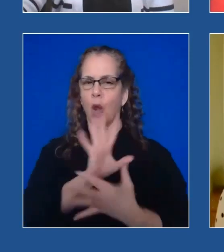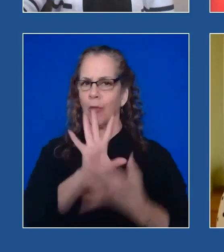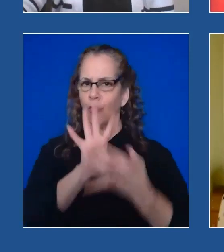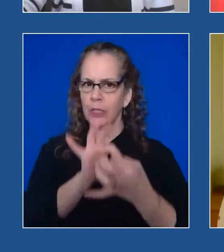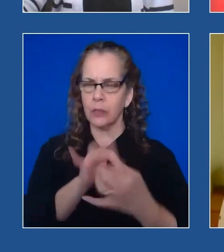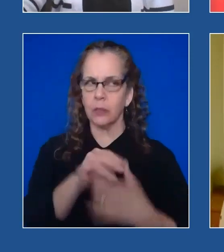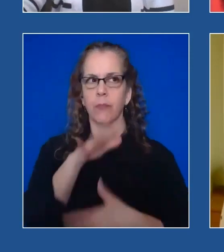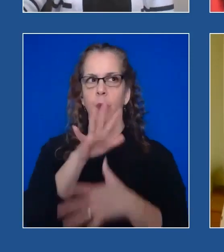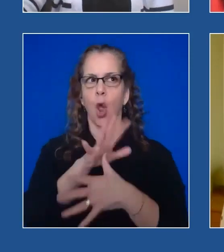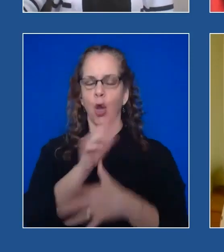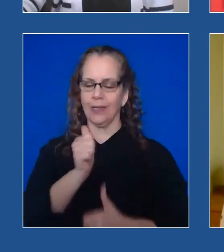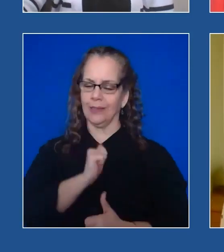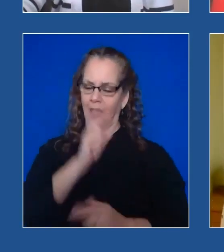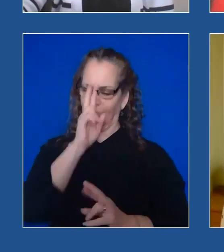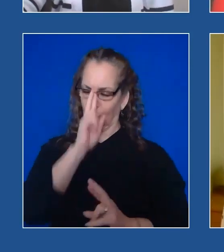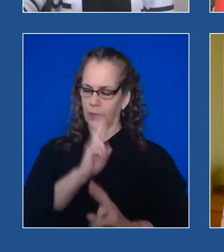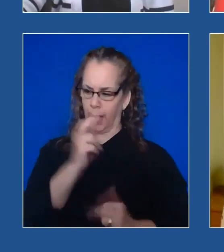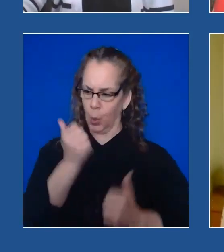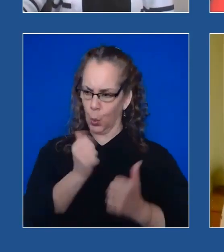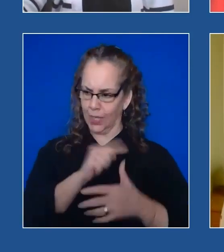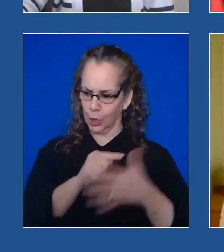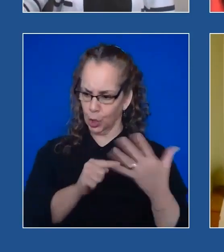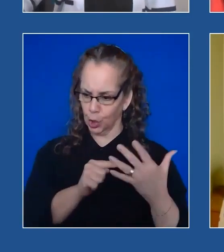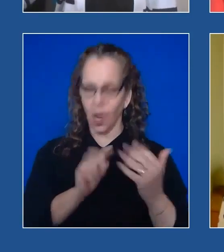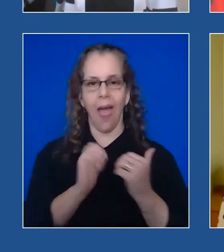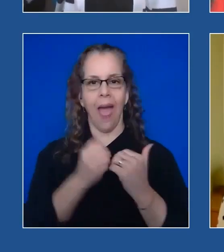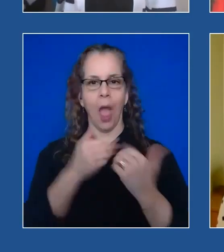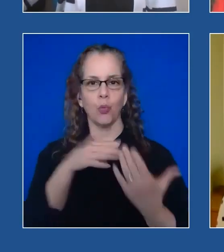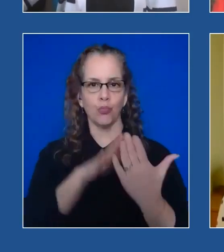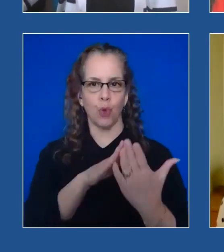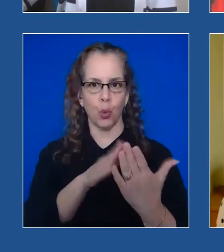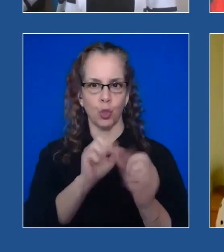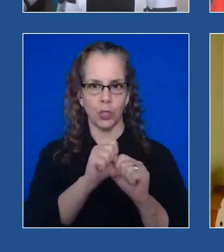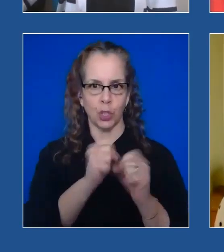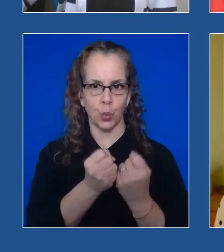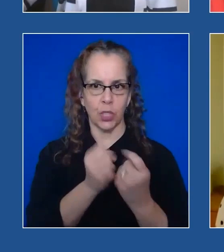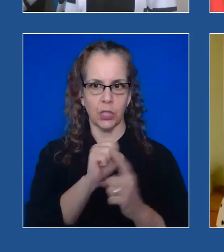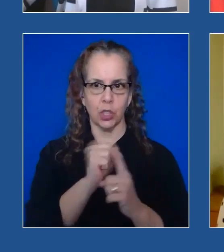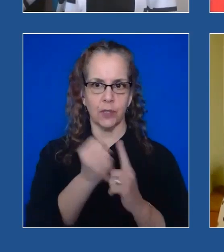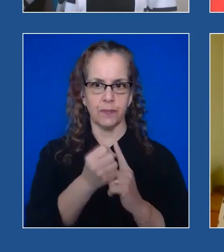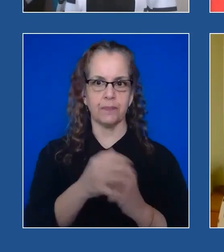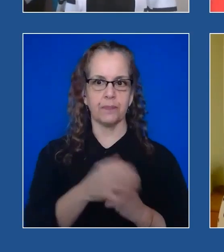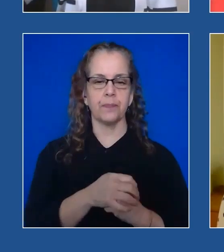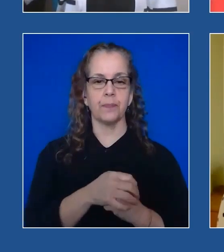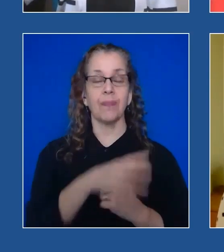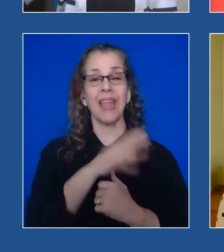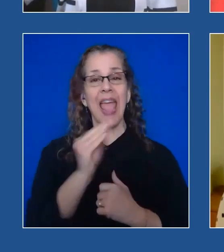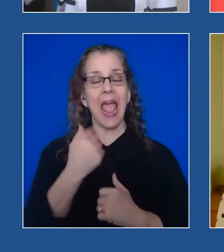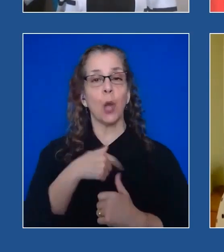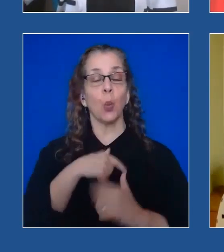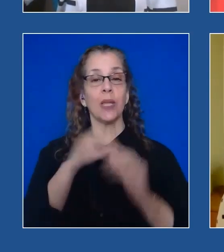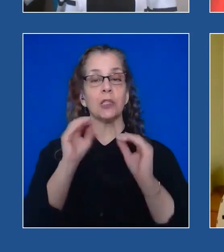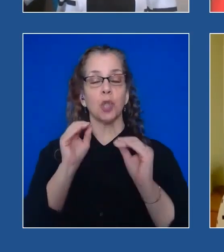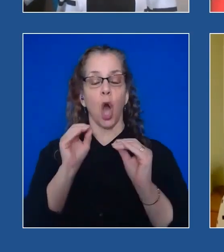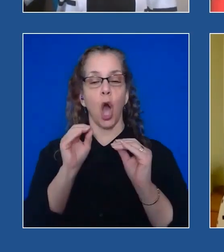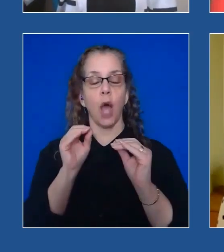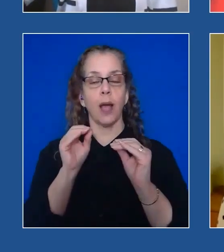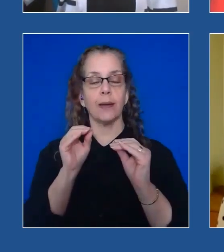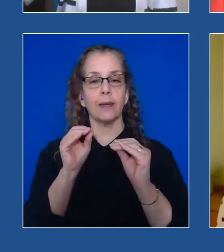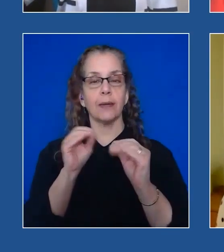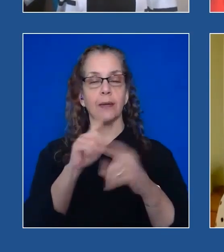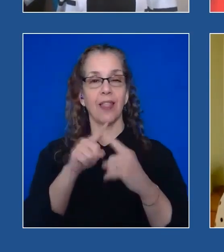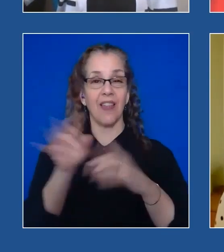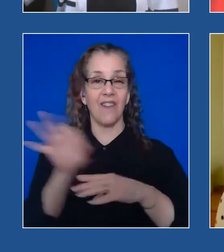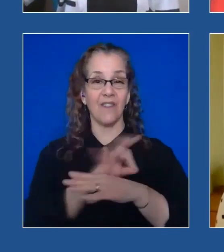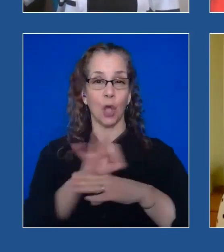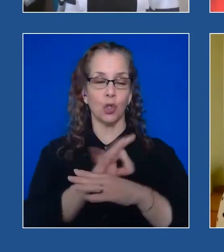can help you approach situations with other people. And then we also taught about the function of